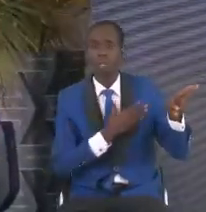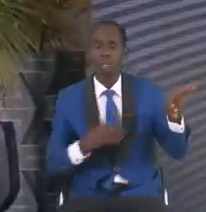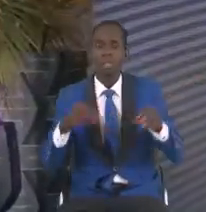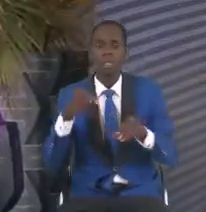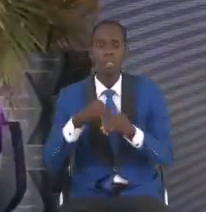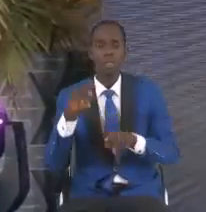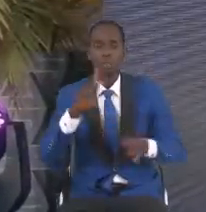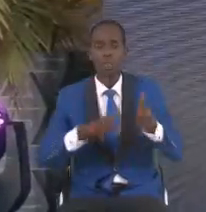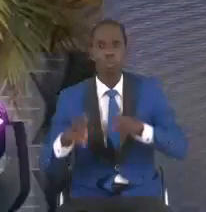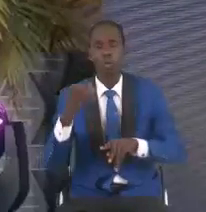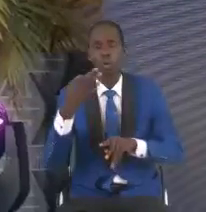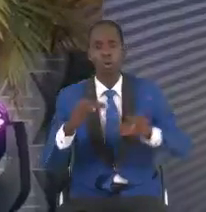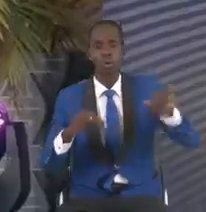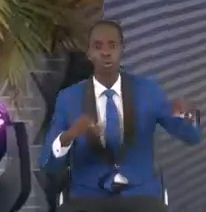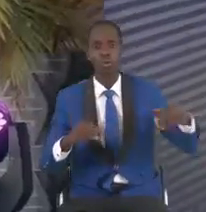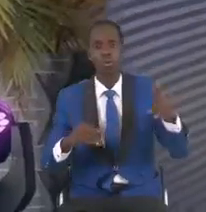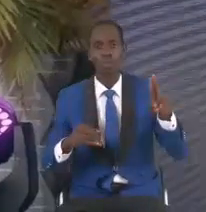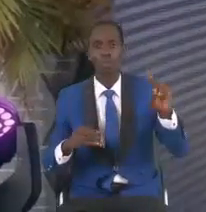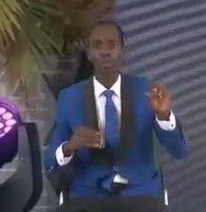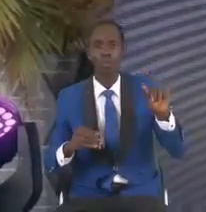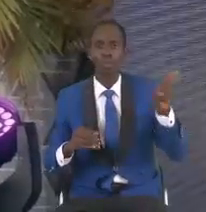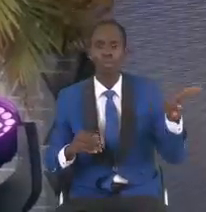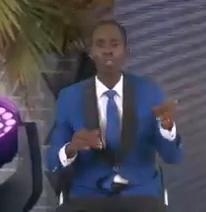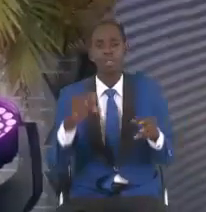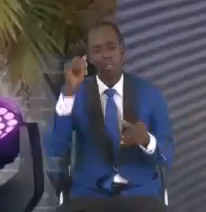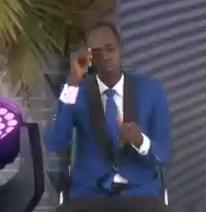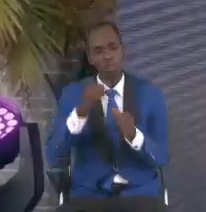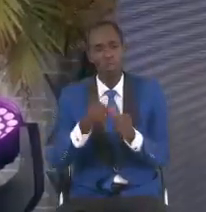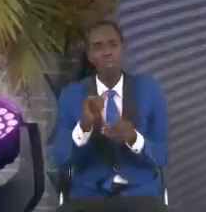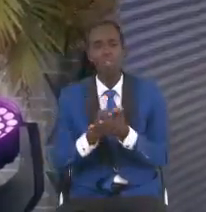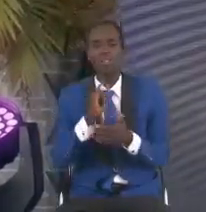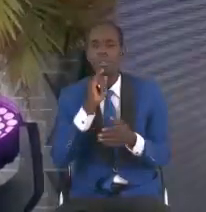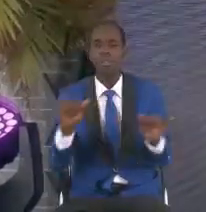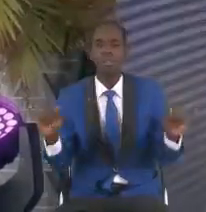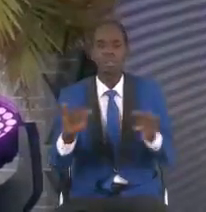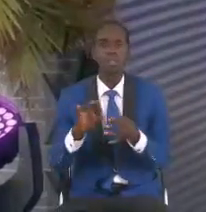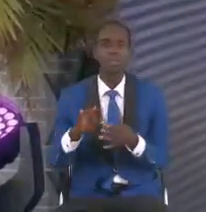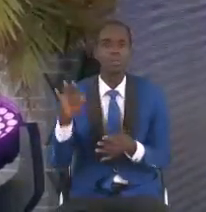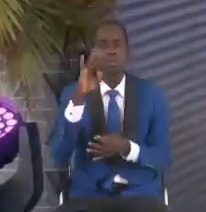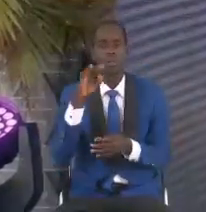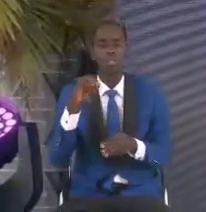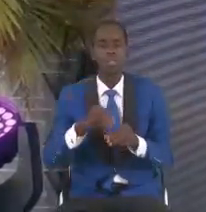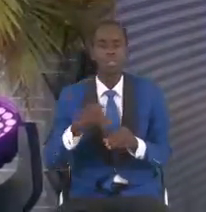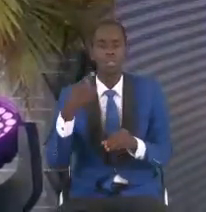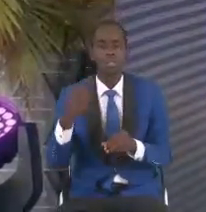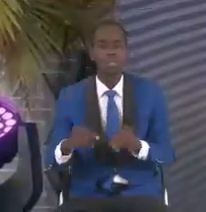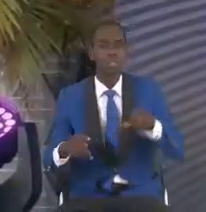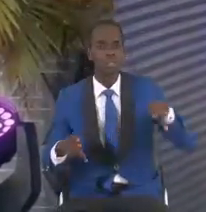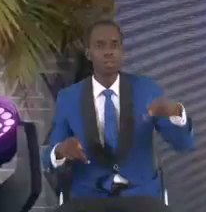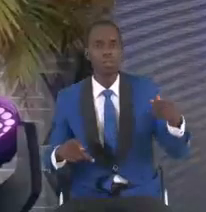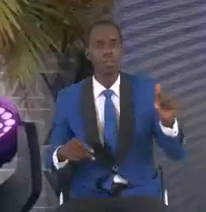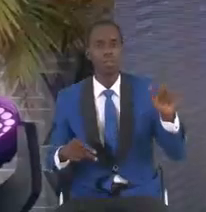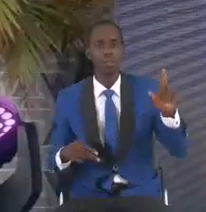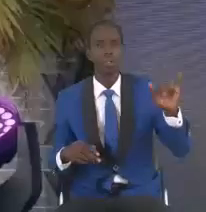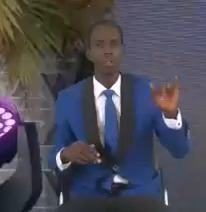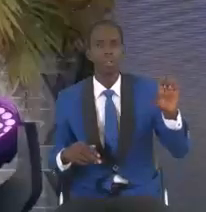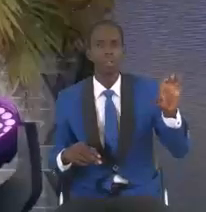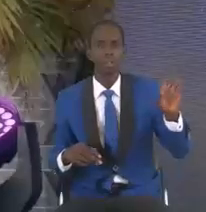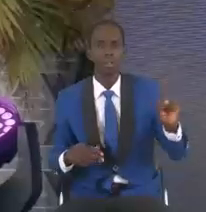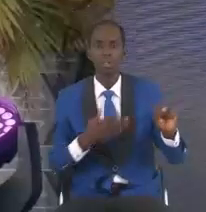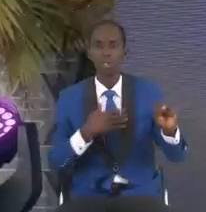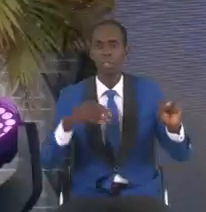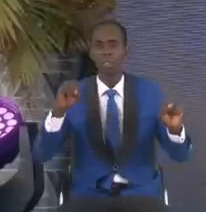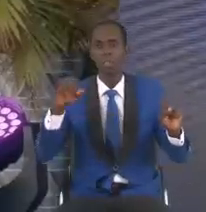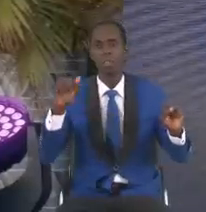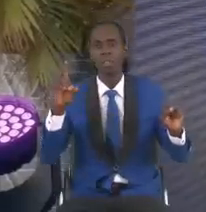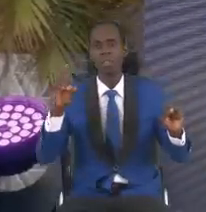Judah. You remember, that was the spirit in the Pharisees and the Sadducees that said, we don't want to hear